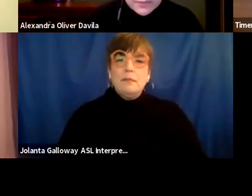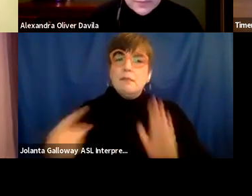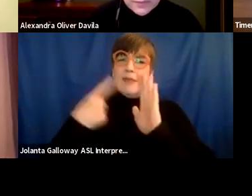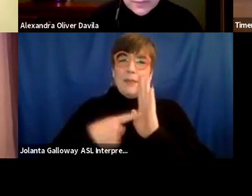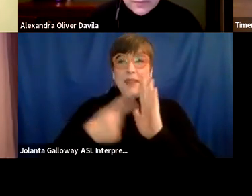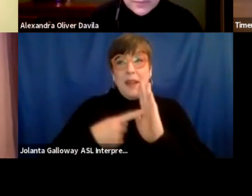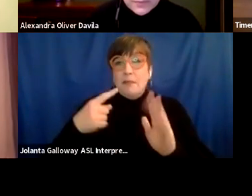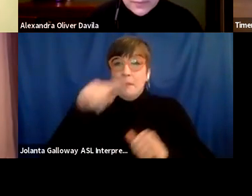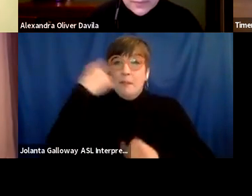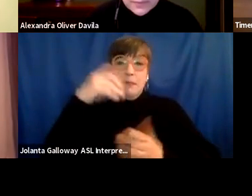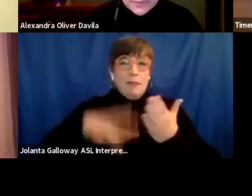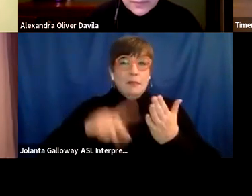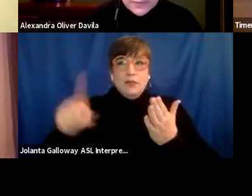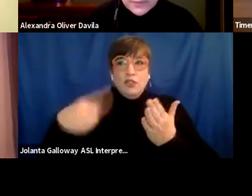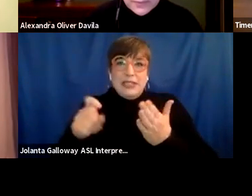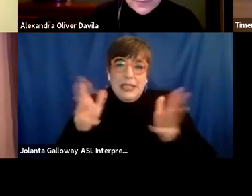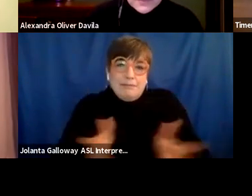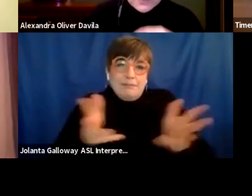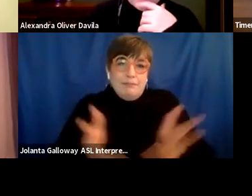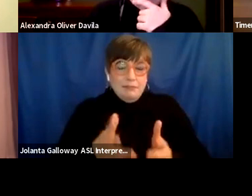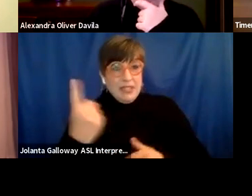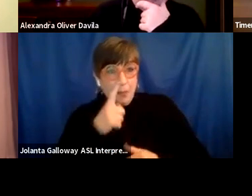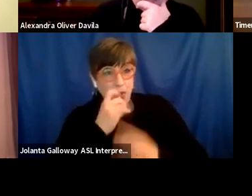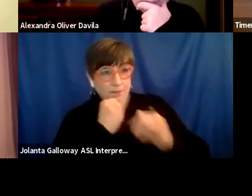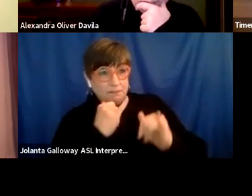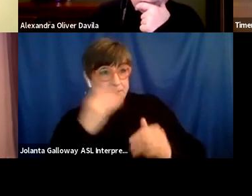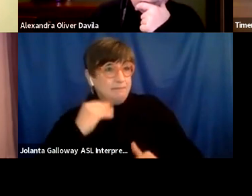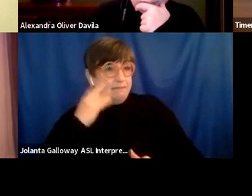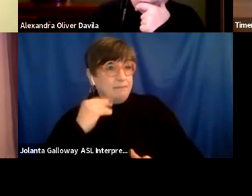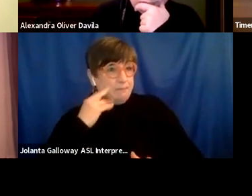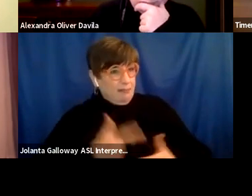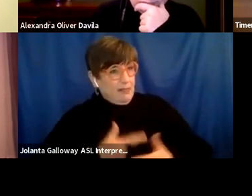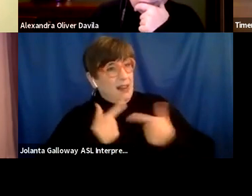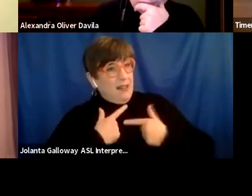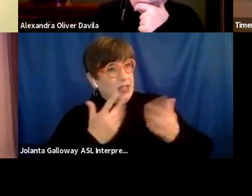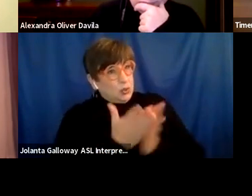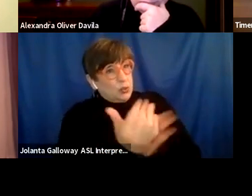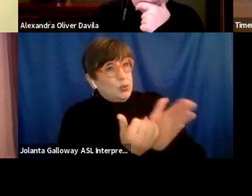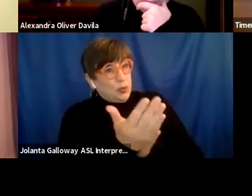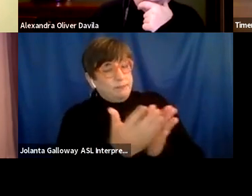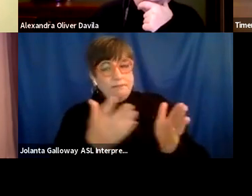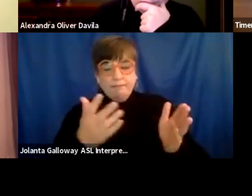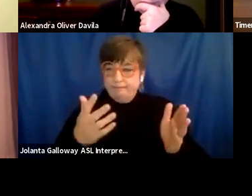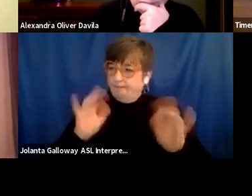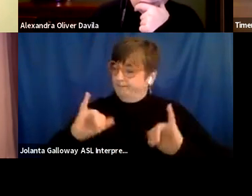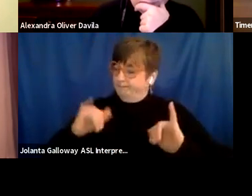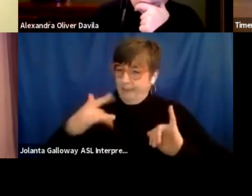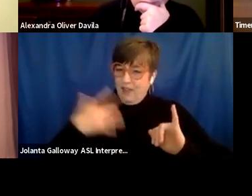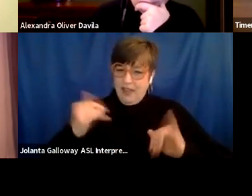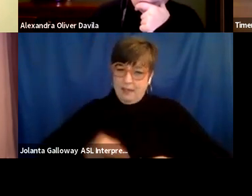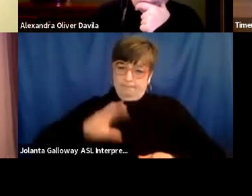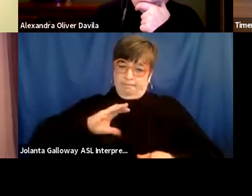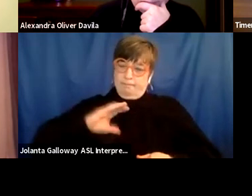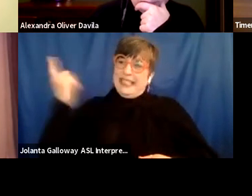need that extra push for someone who experienced the same thing that they have been through to allow them to feel like someone is there for